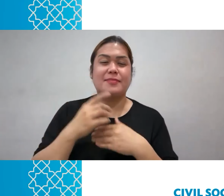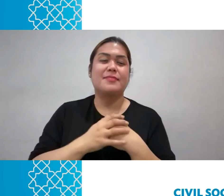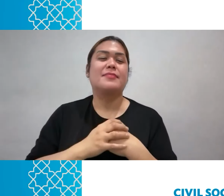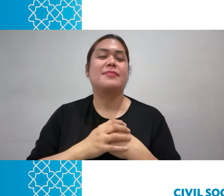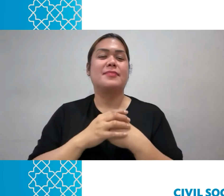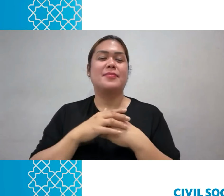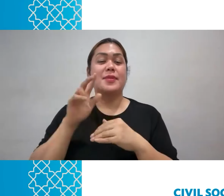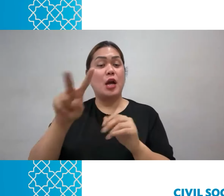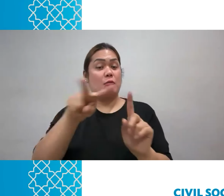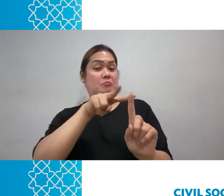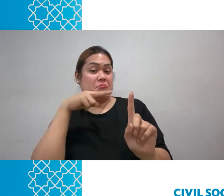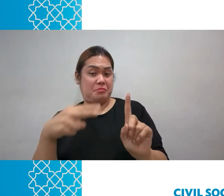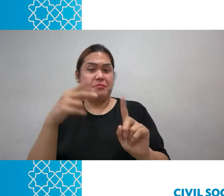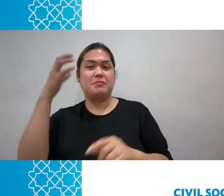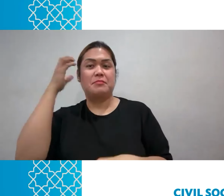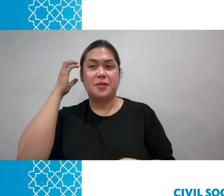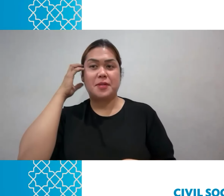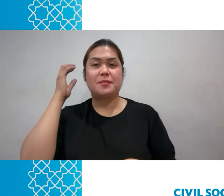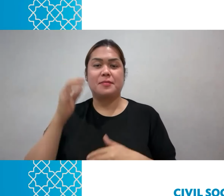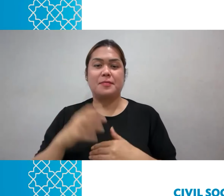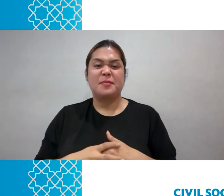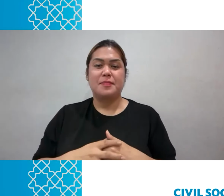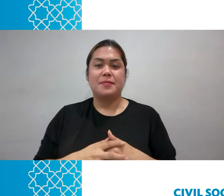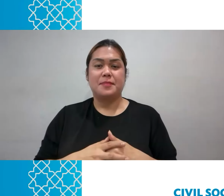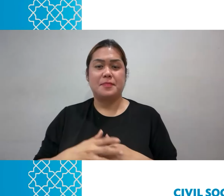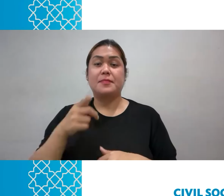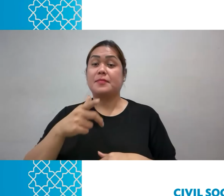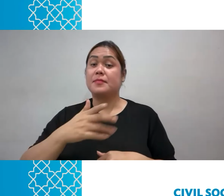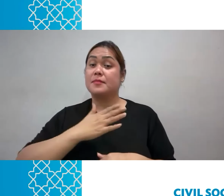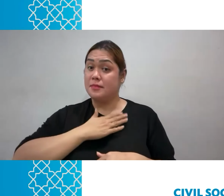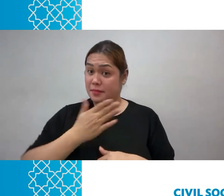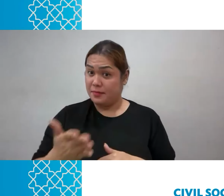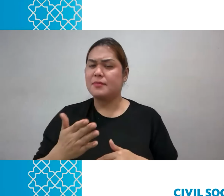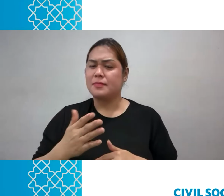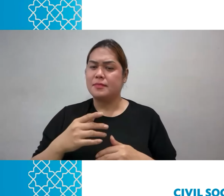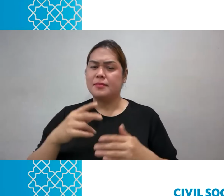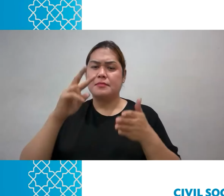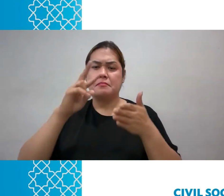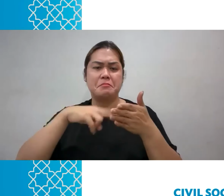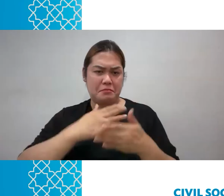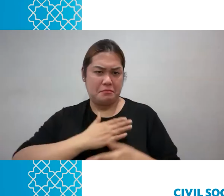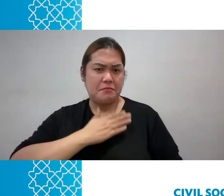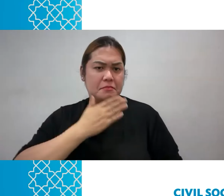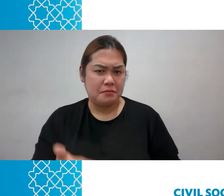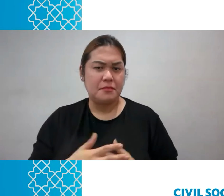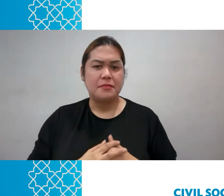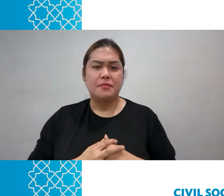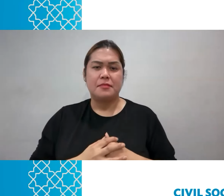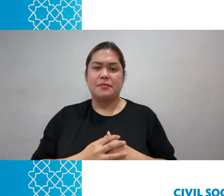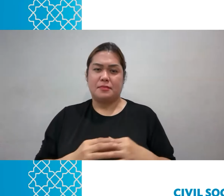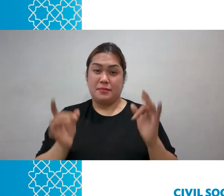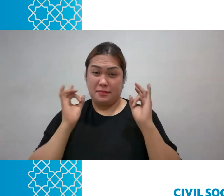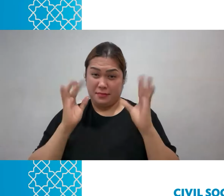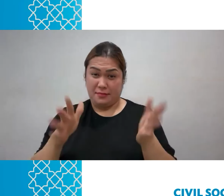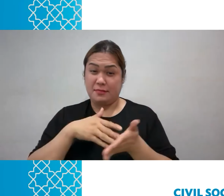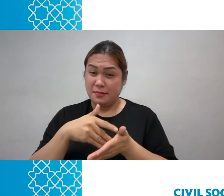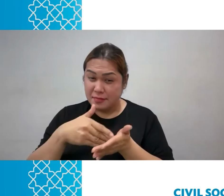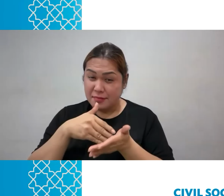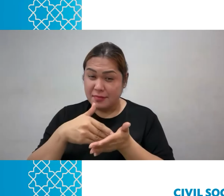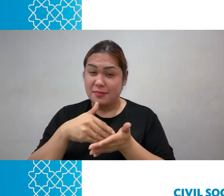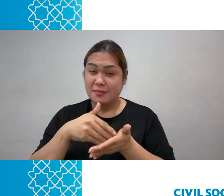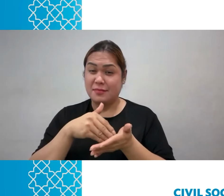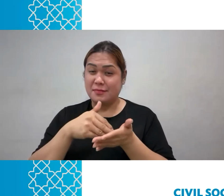they demonstrating a genuine commitment to bring in vulnerable voices through their strategies and plans? I see some yellow, I